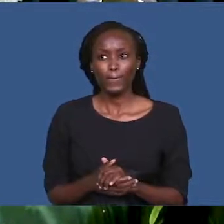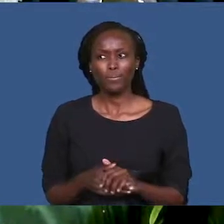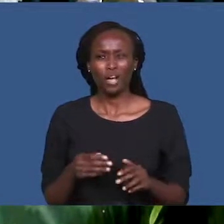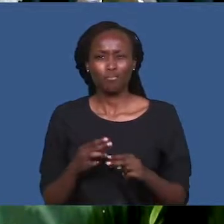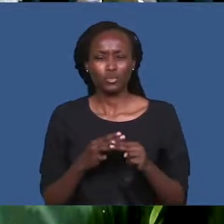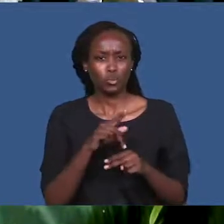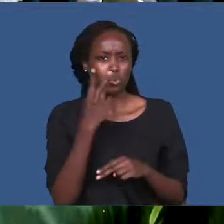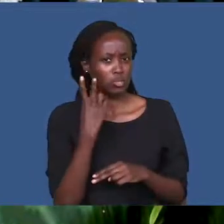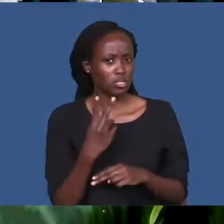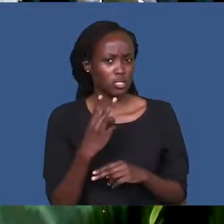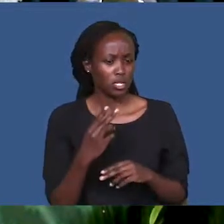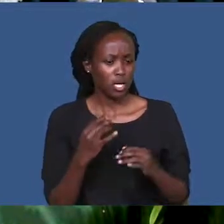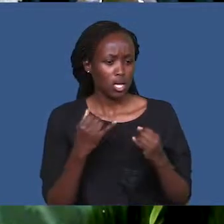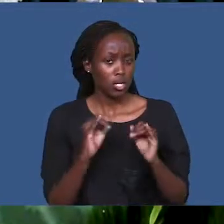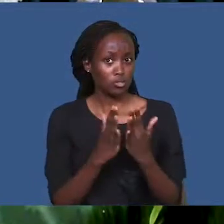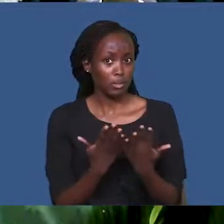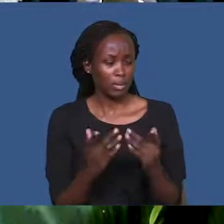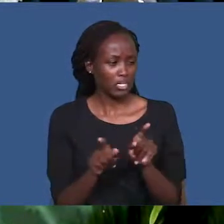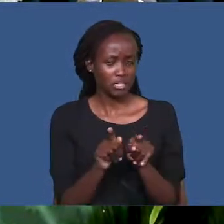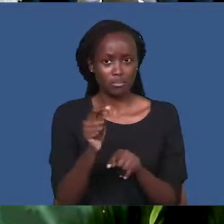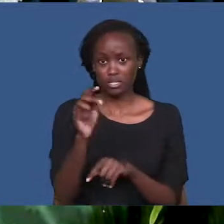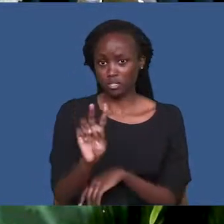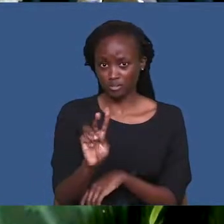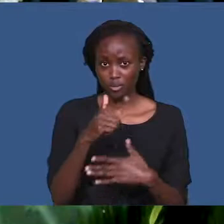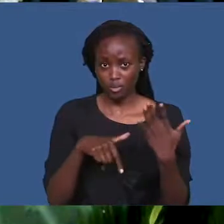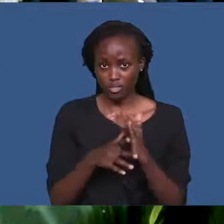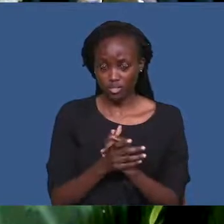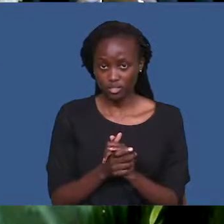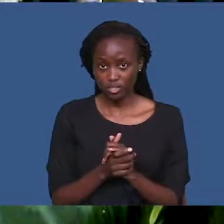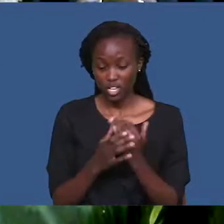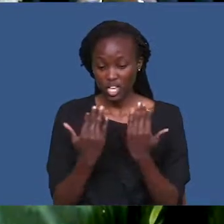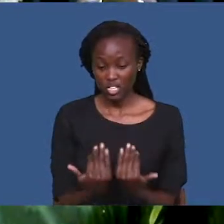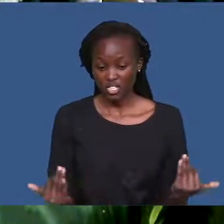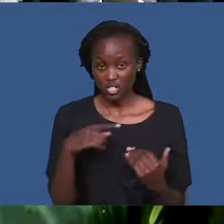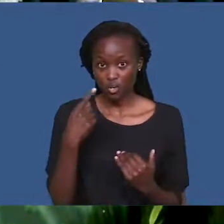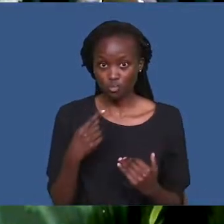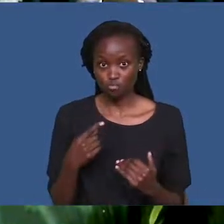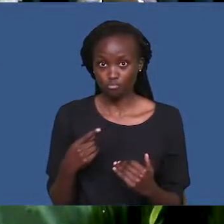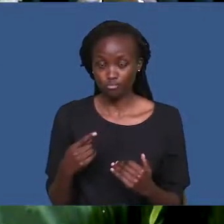have seen in the newspapers and on our television sets, children who have been